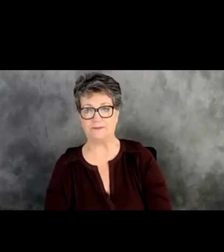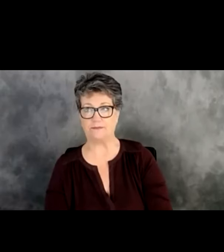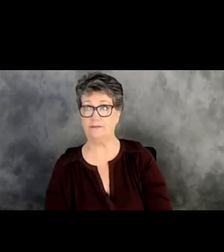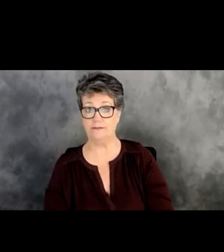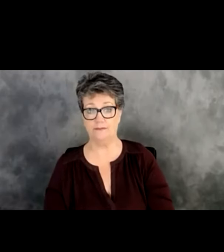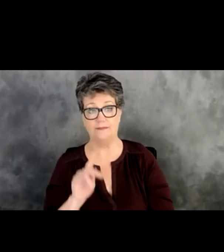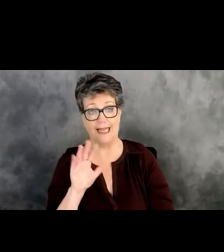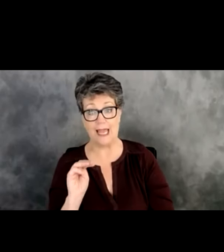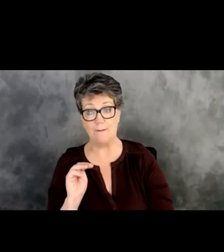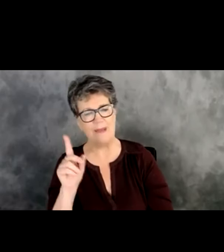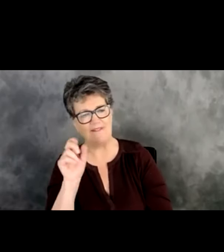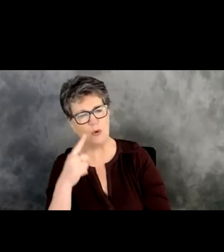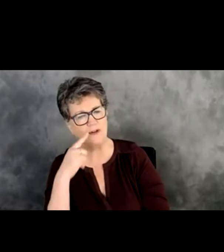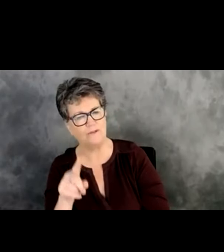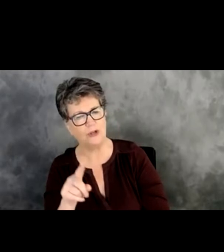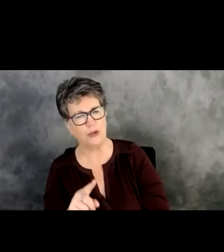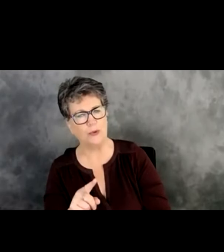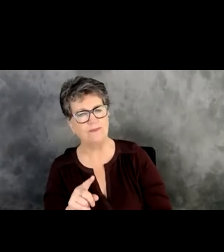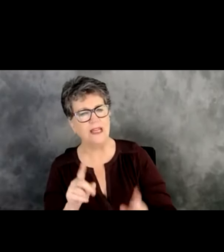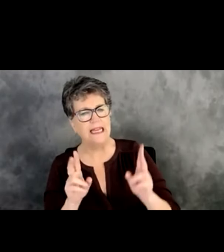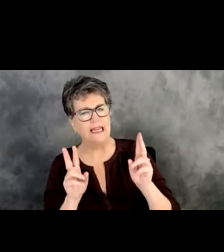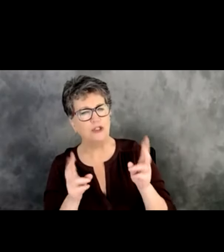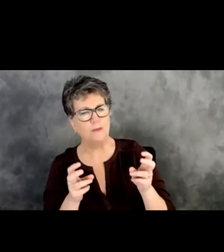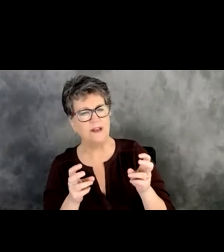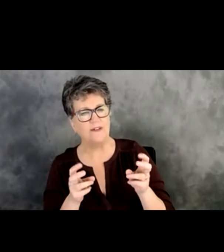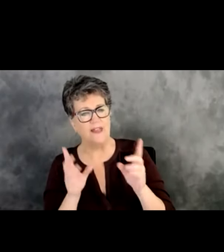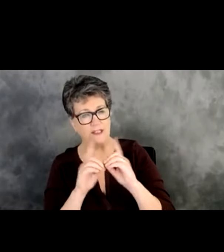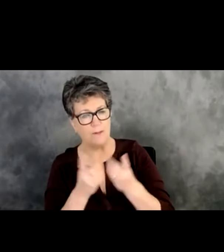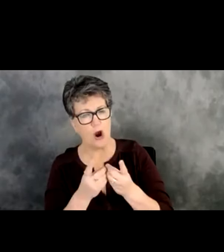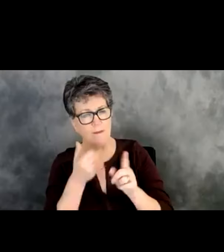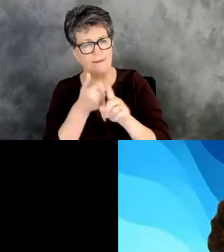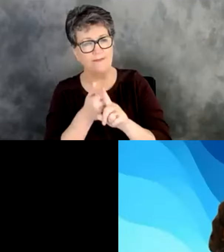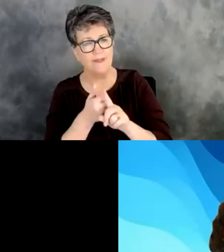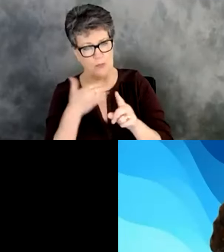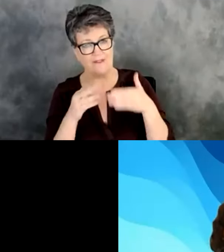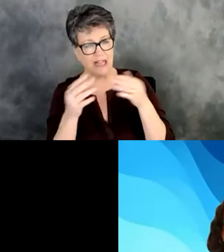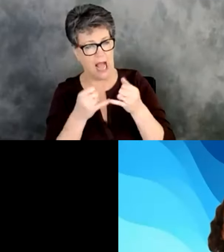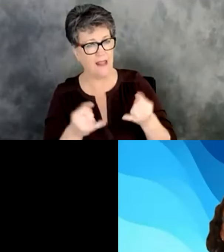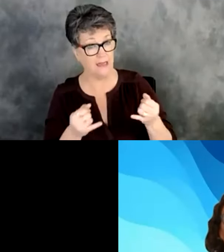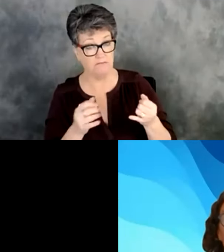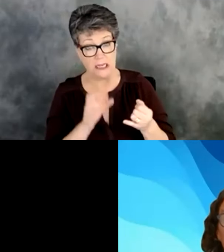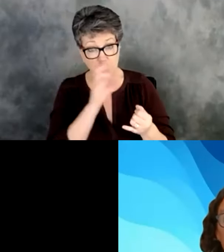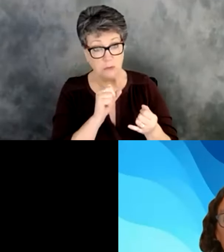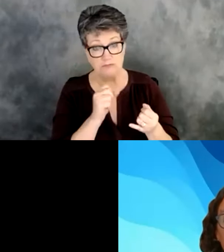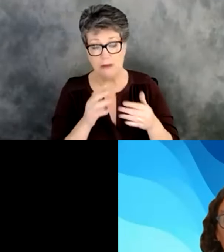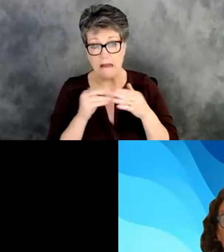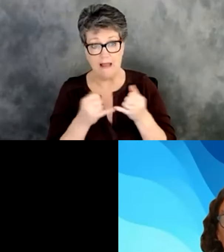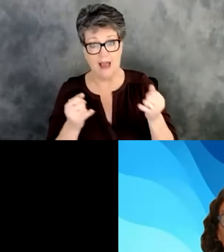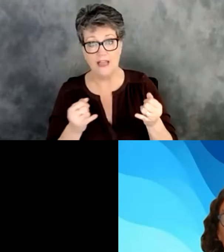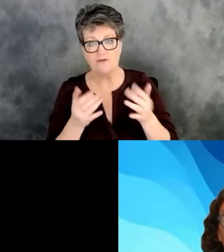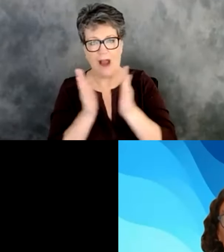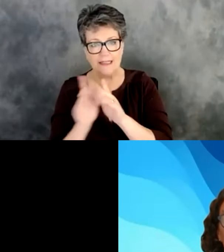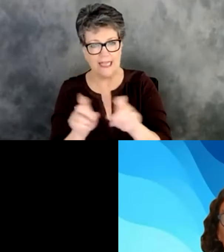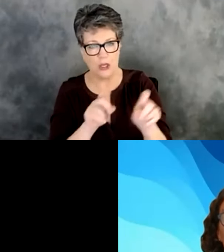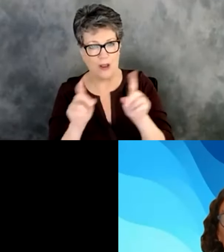Kim, I have a question for you in terms of the department has guidelines, I assume, for asking these